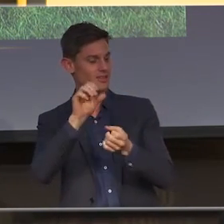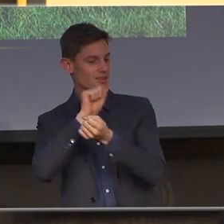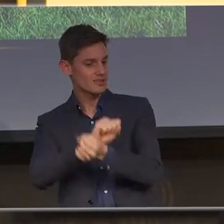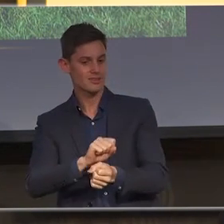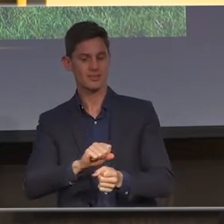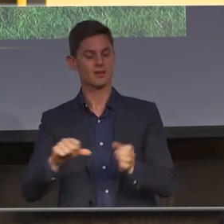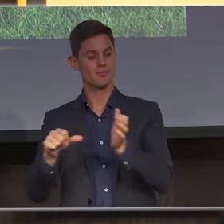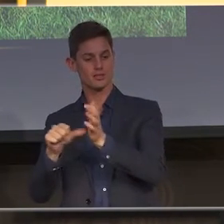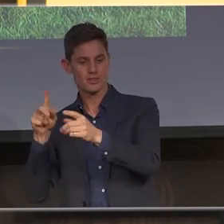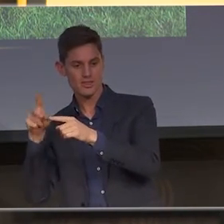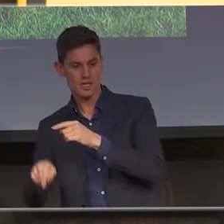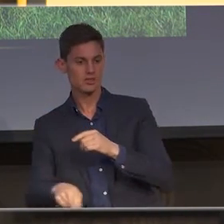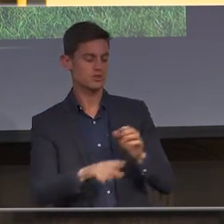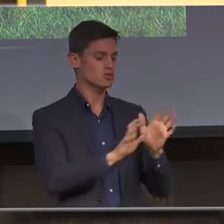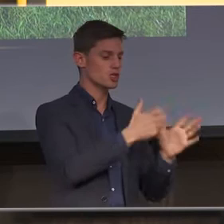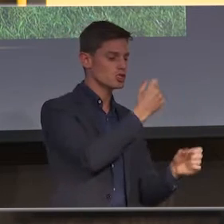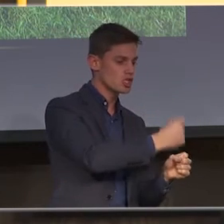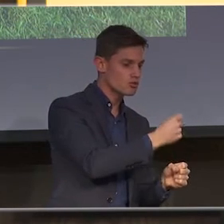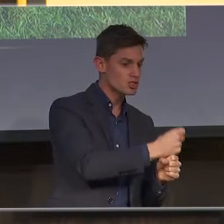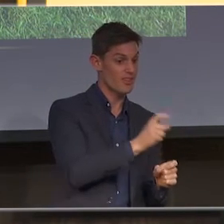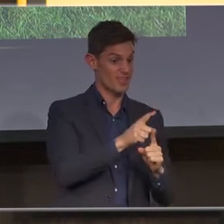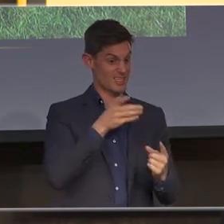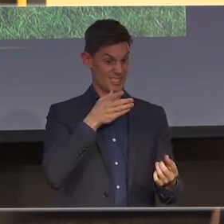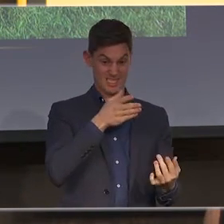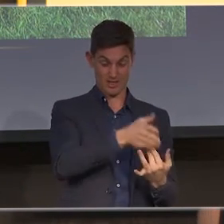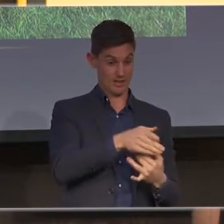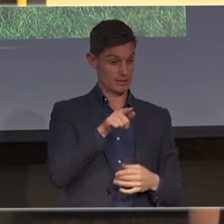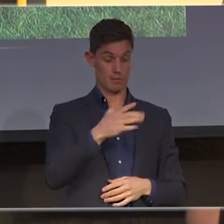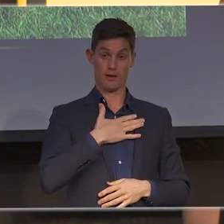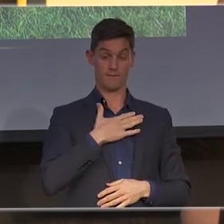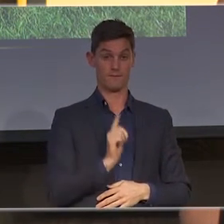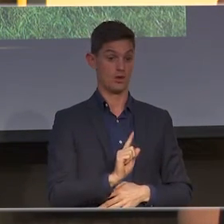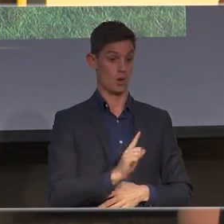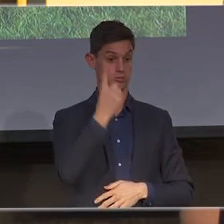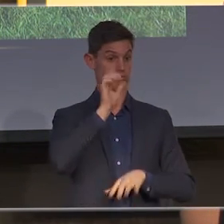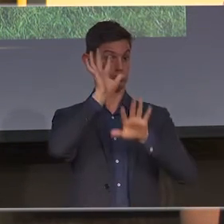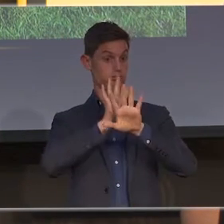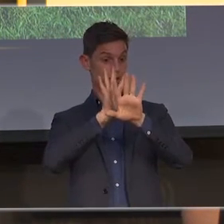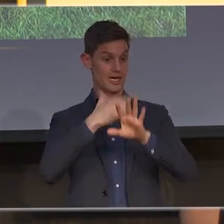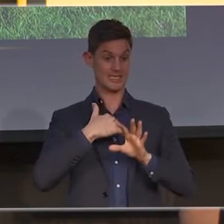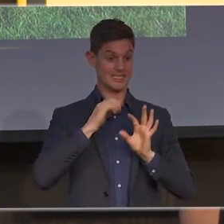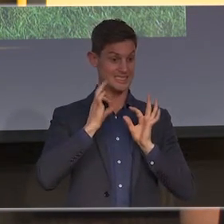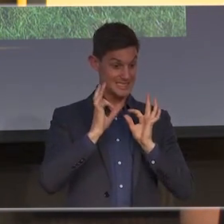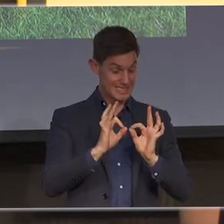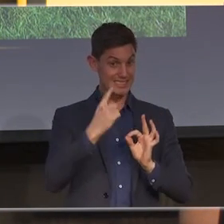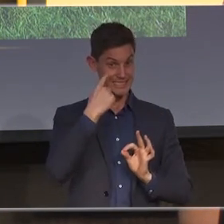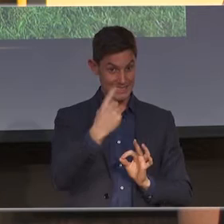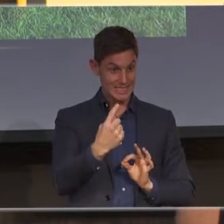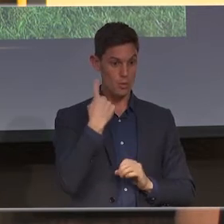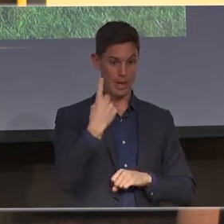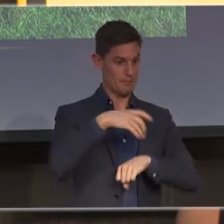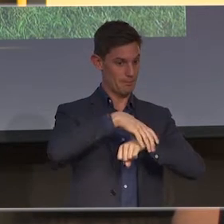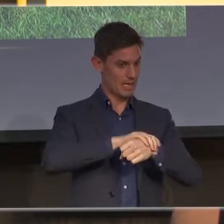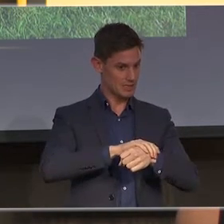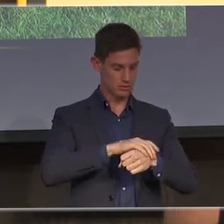Aboriginal affairs, the stolen generations and the intervention, this was the first rally I'd ever been to where I did not see one cop. We thought it